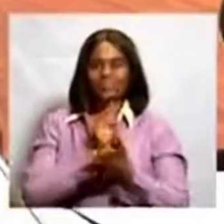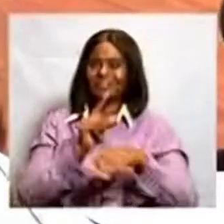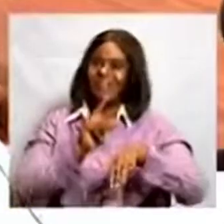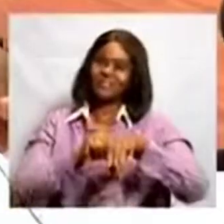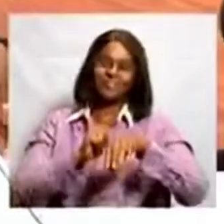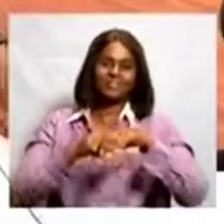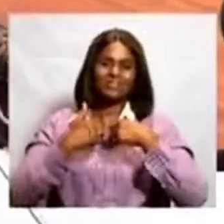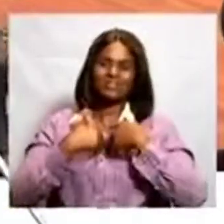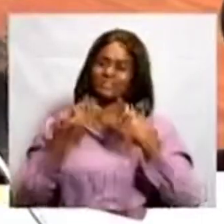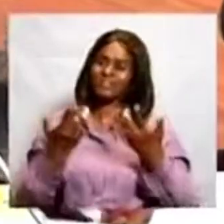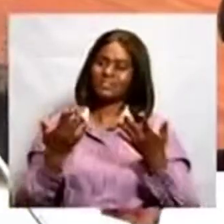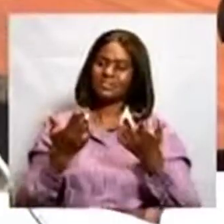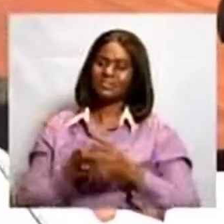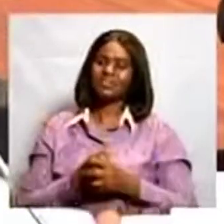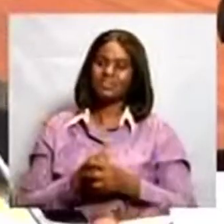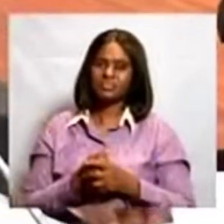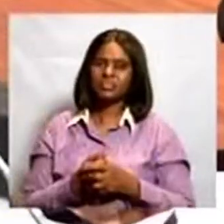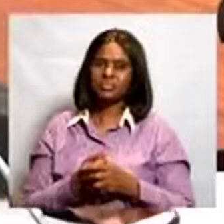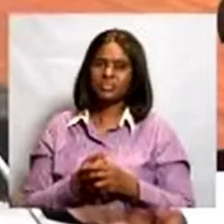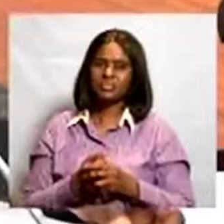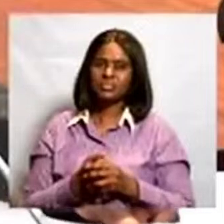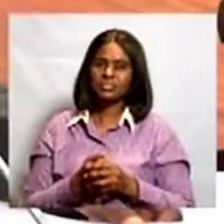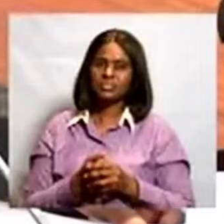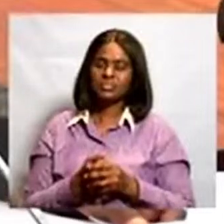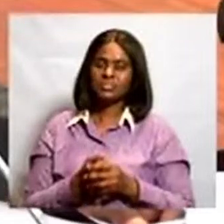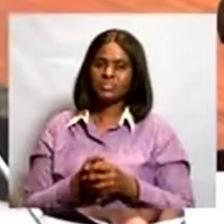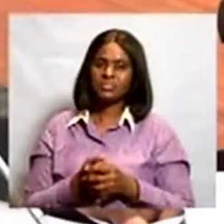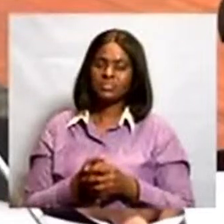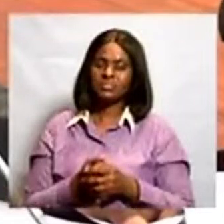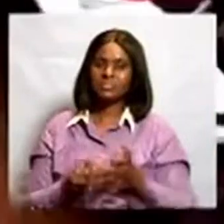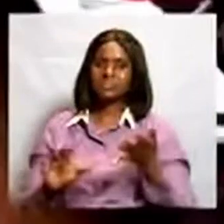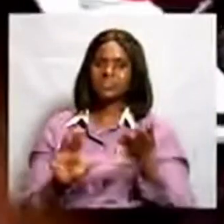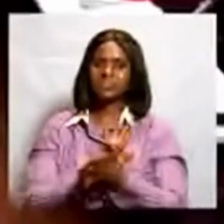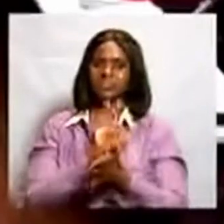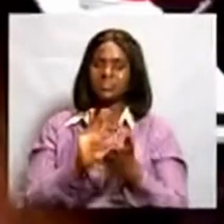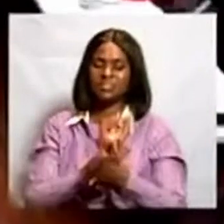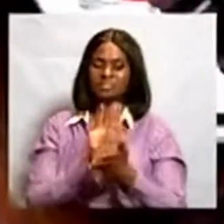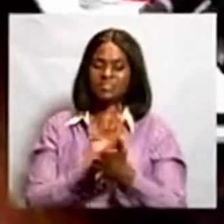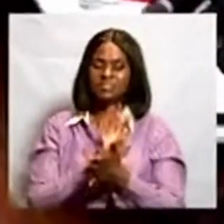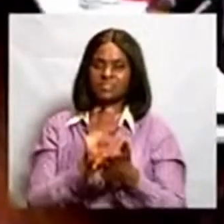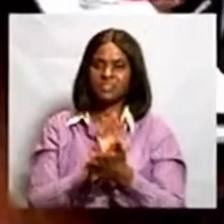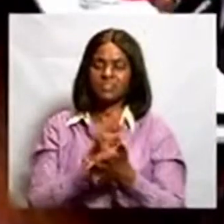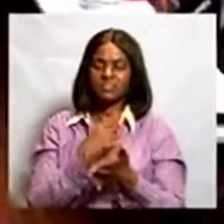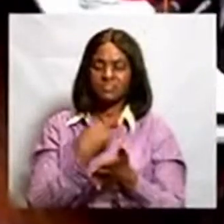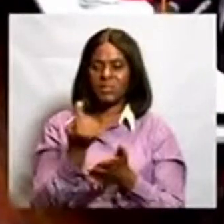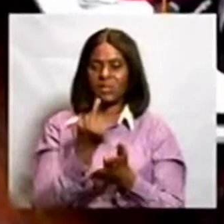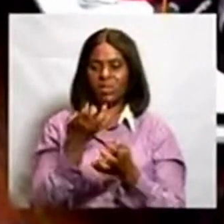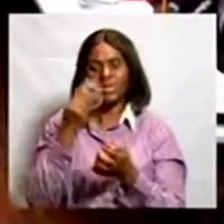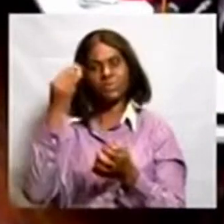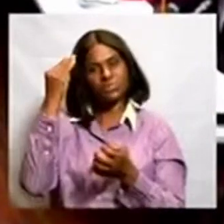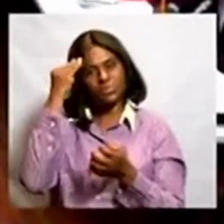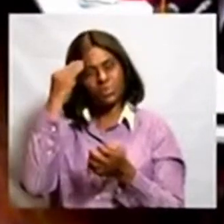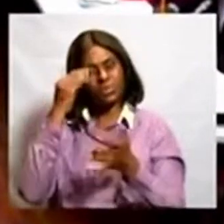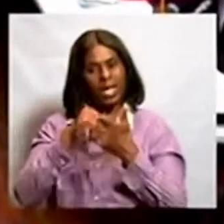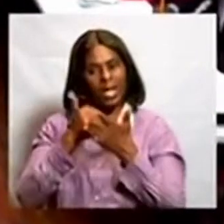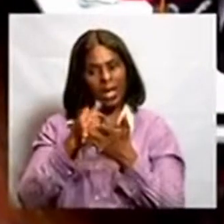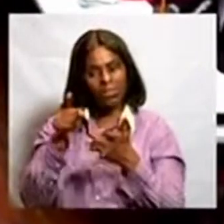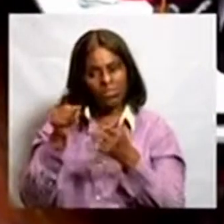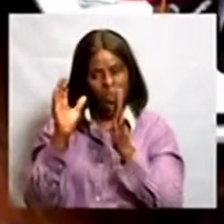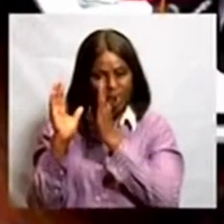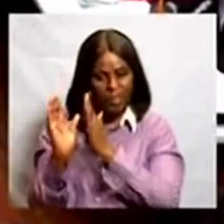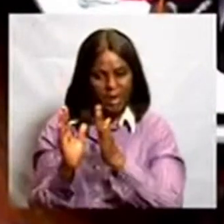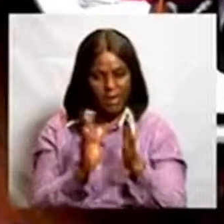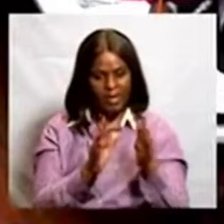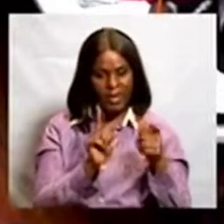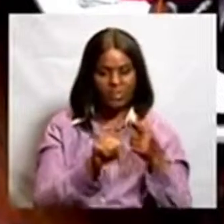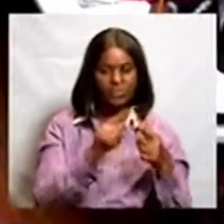time, Honorable. Jury, go ahead. It's a quick one. I just want to know how you intend to deal